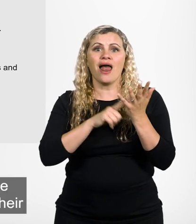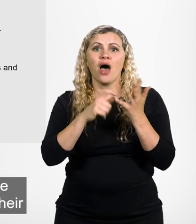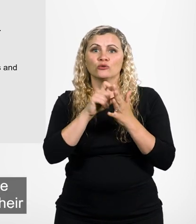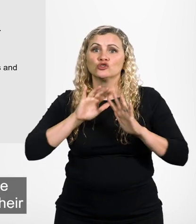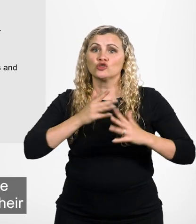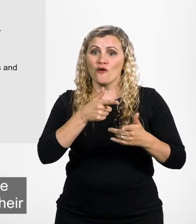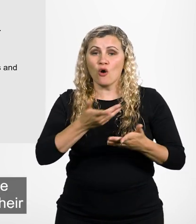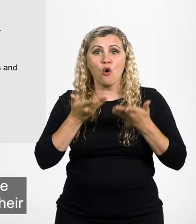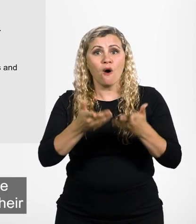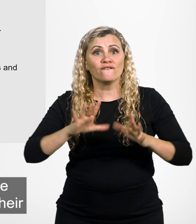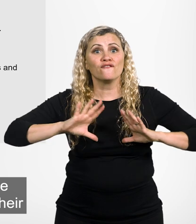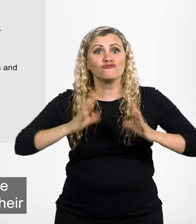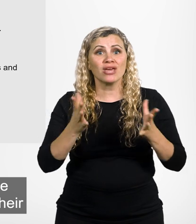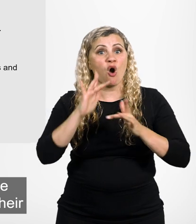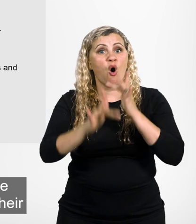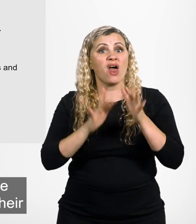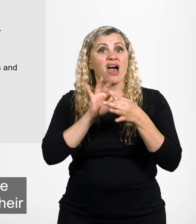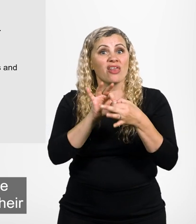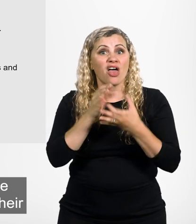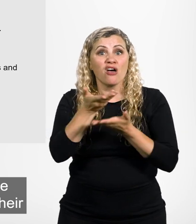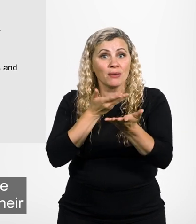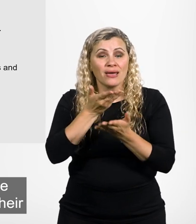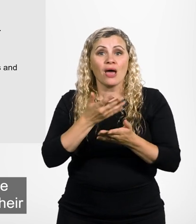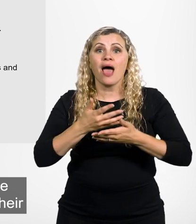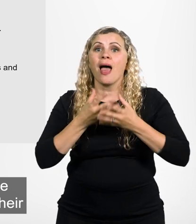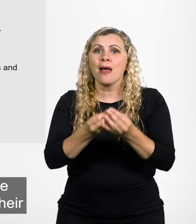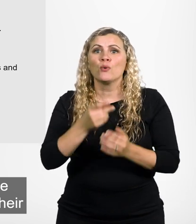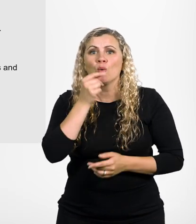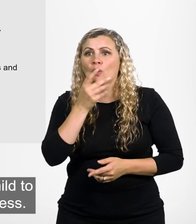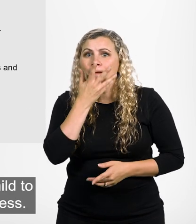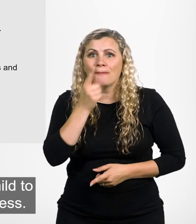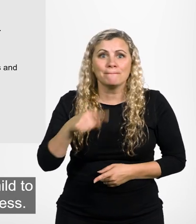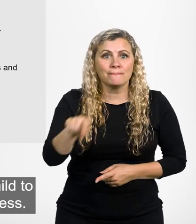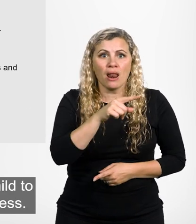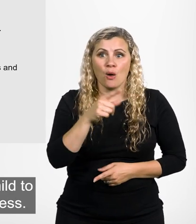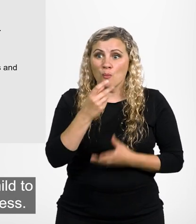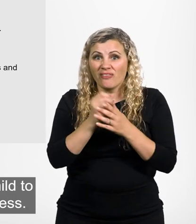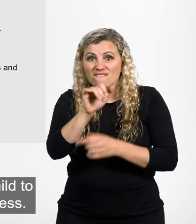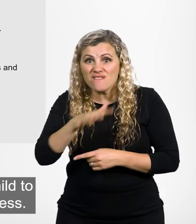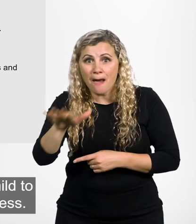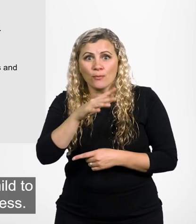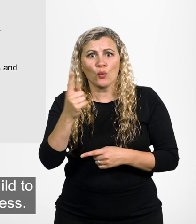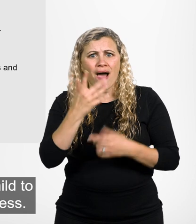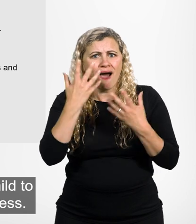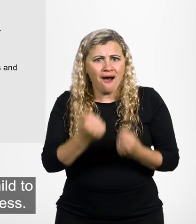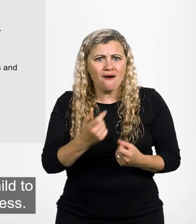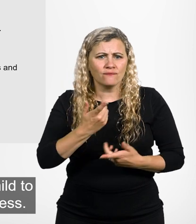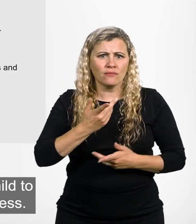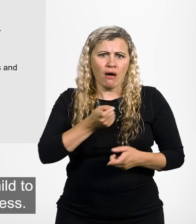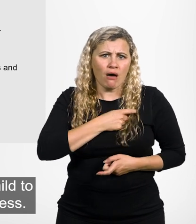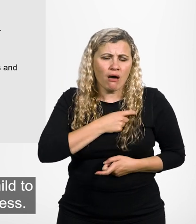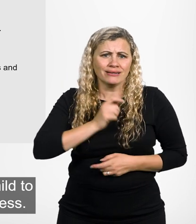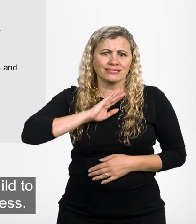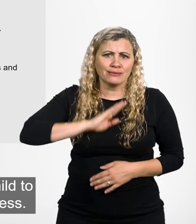our Silver Cloud service offers free online therapy to help people and their family when they are experiencing mild